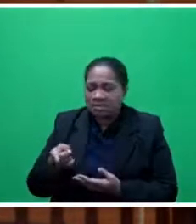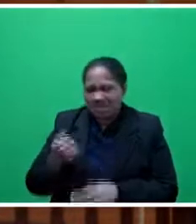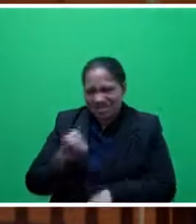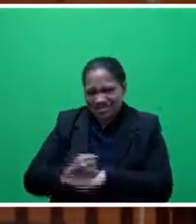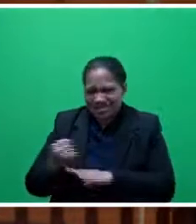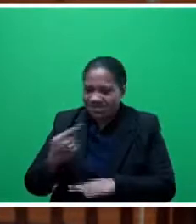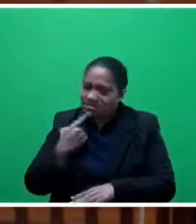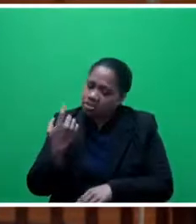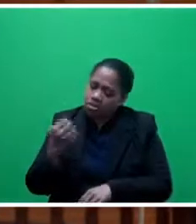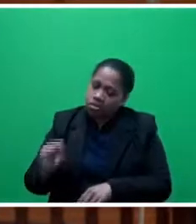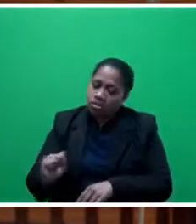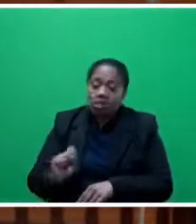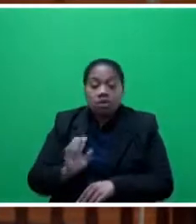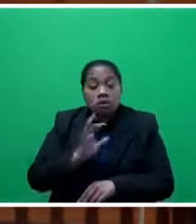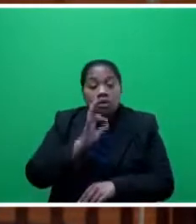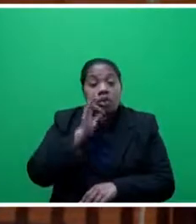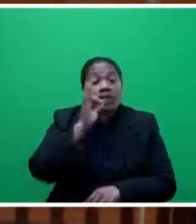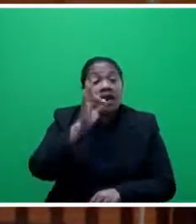We asked to reduce